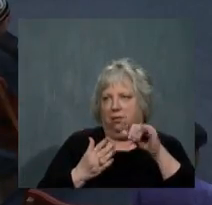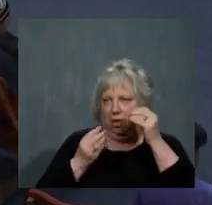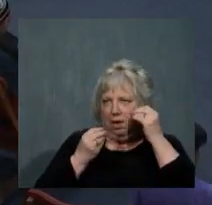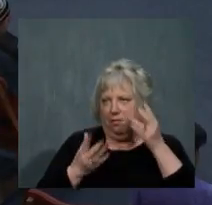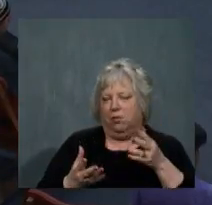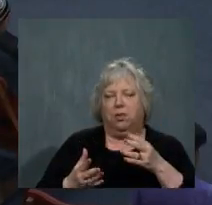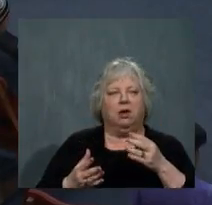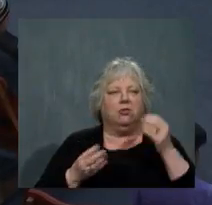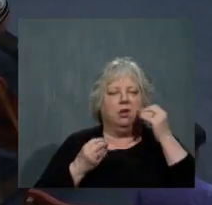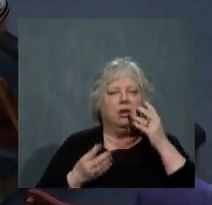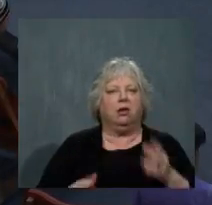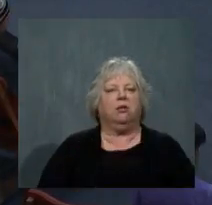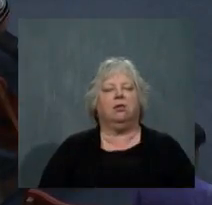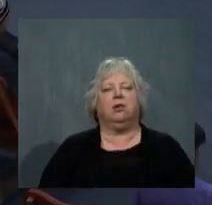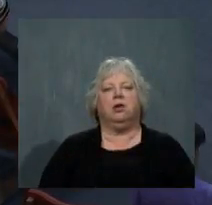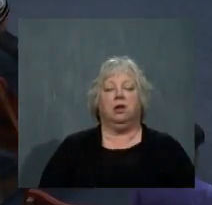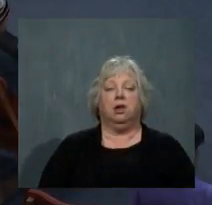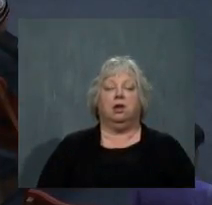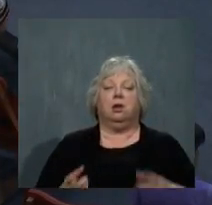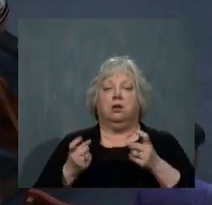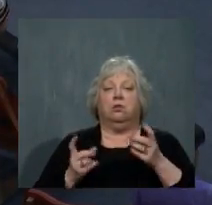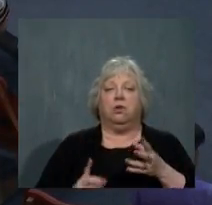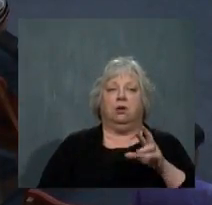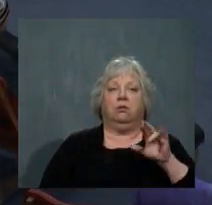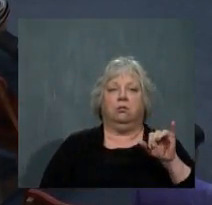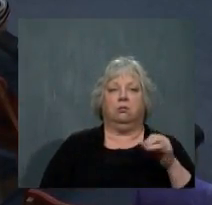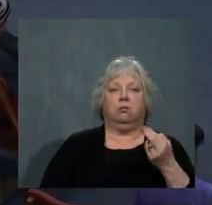Thank you. Thank you, Director. Director Richardson?